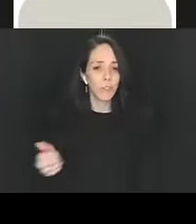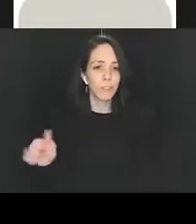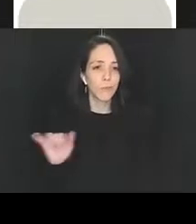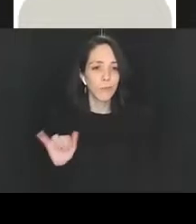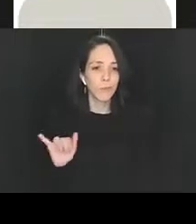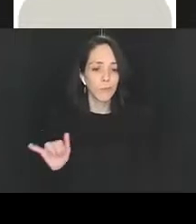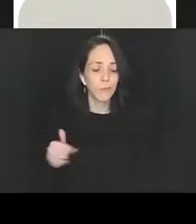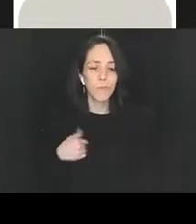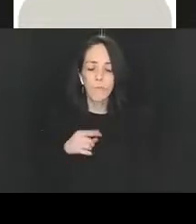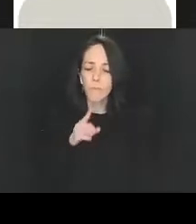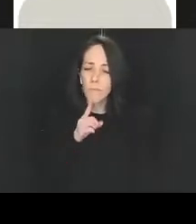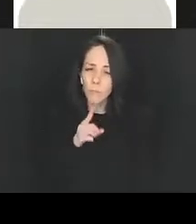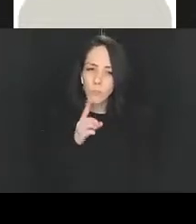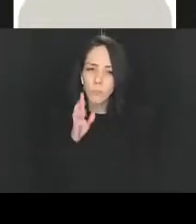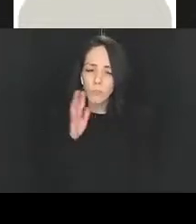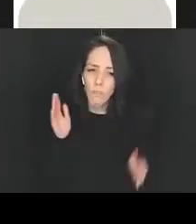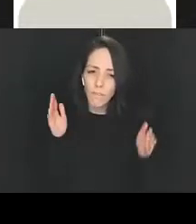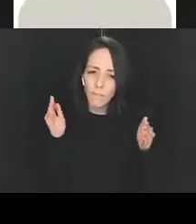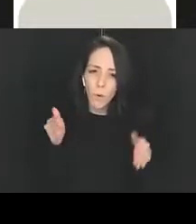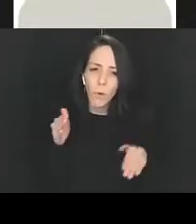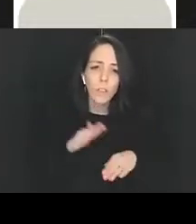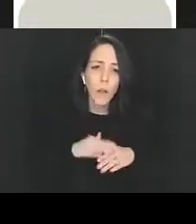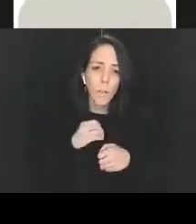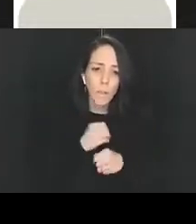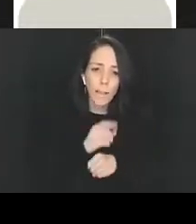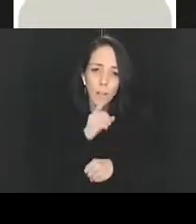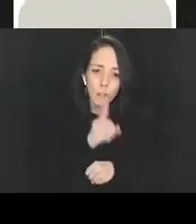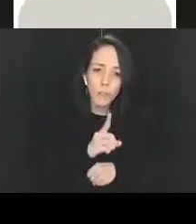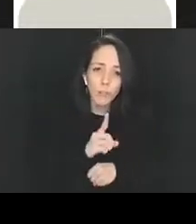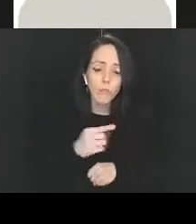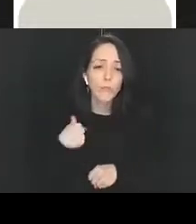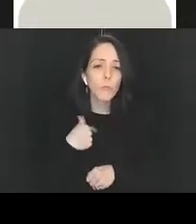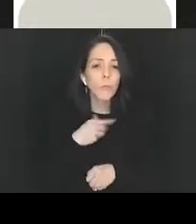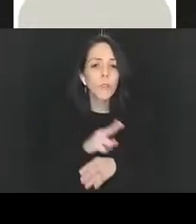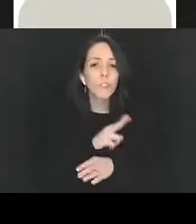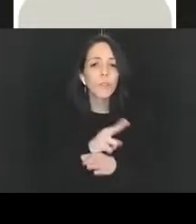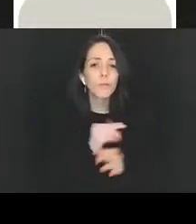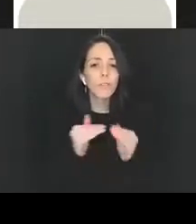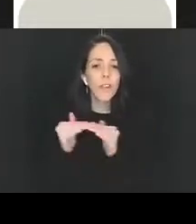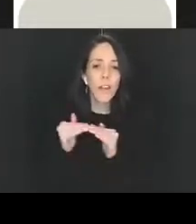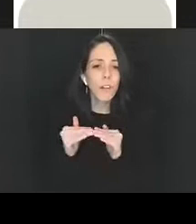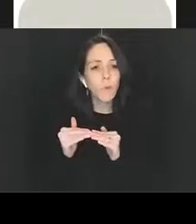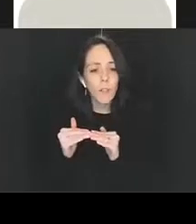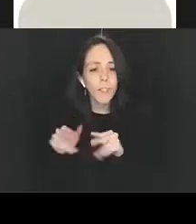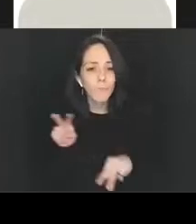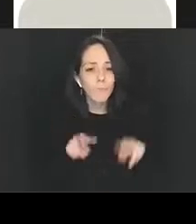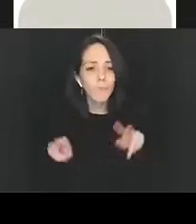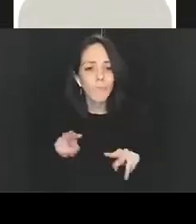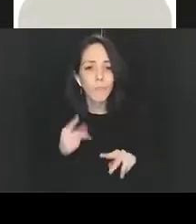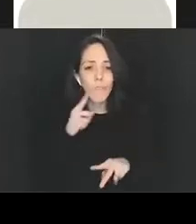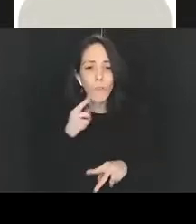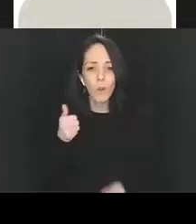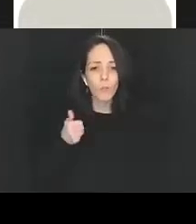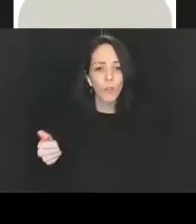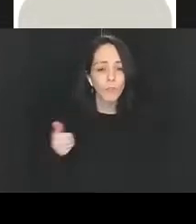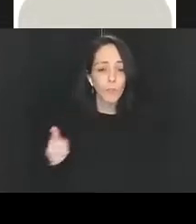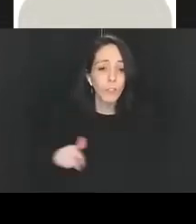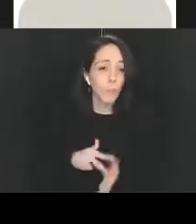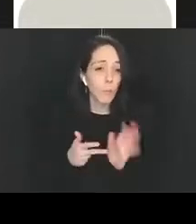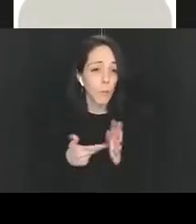on making sure we apply equity lens in transportation, and that meaning that we